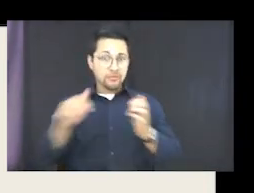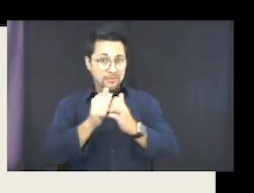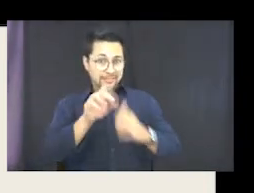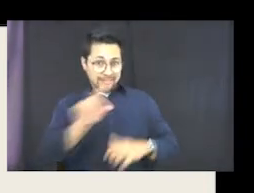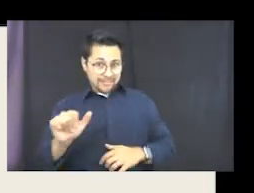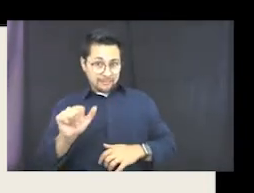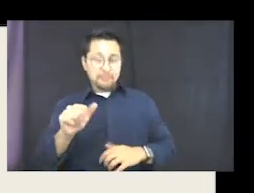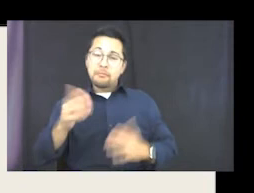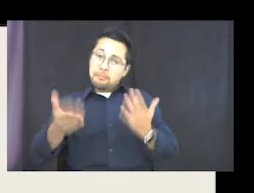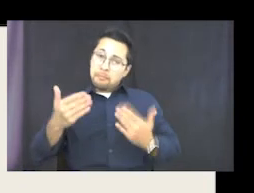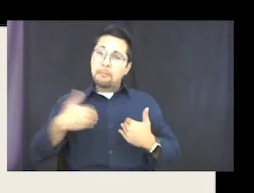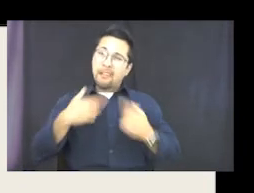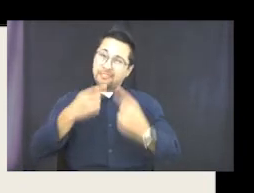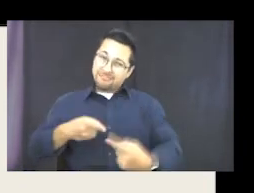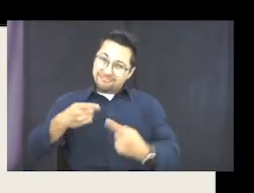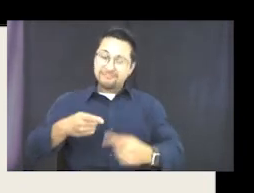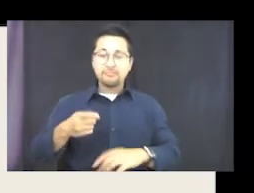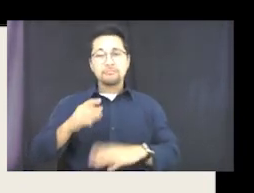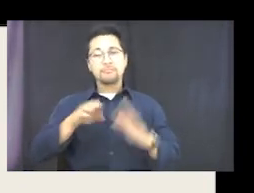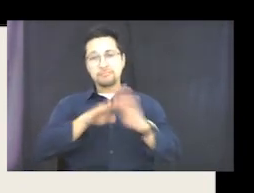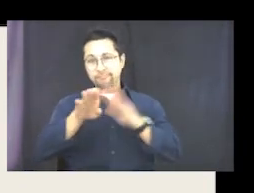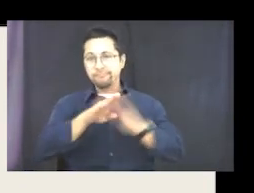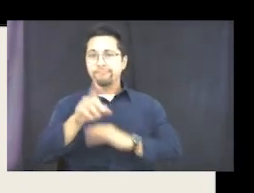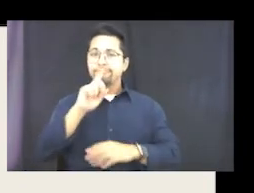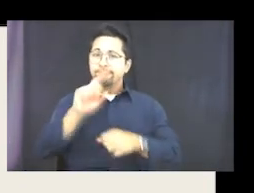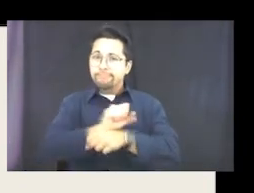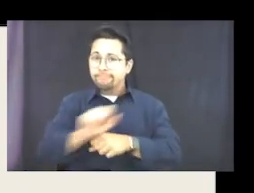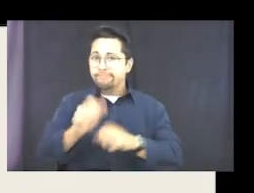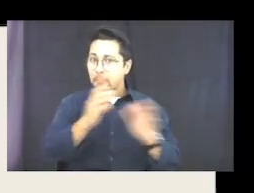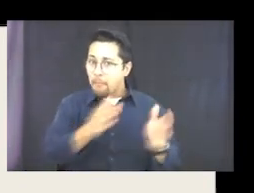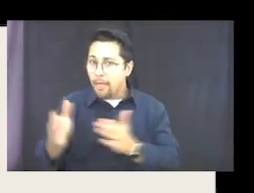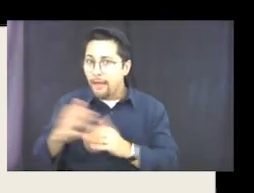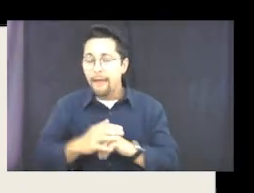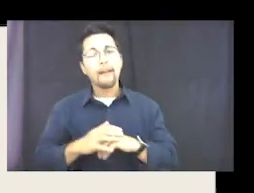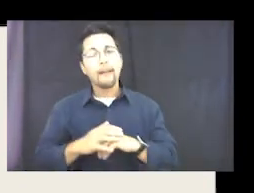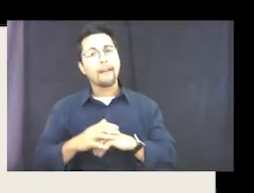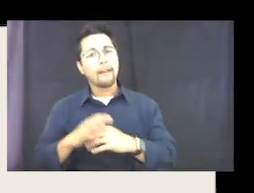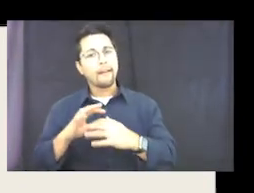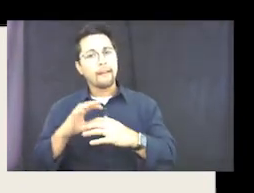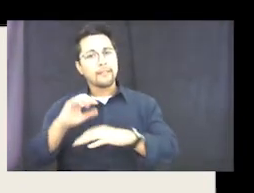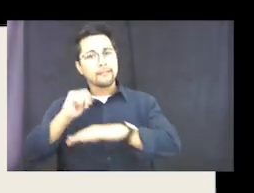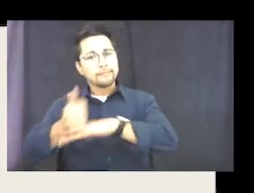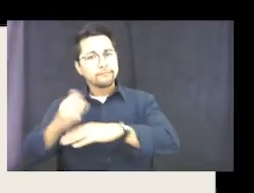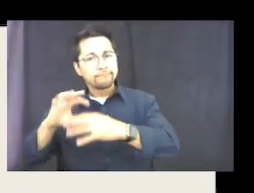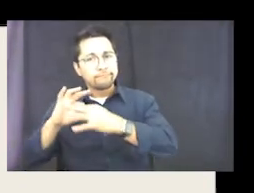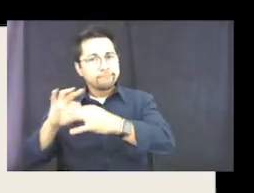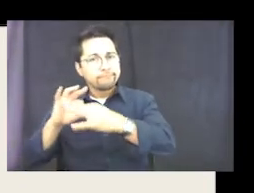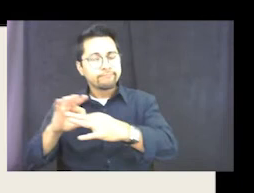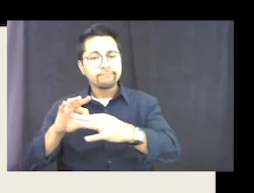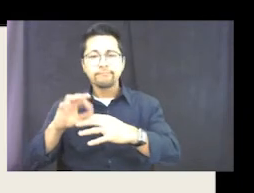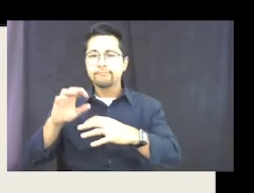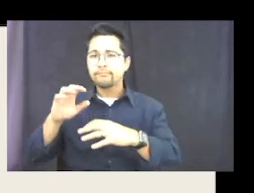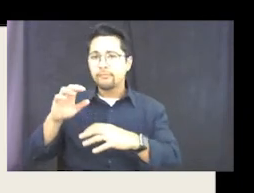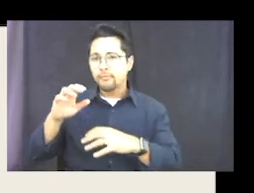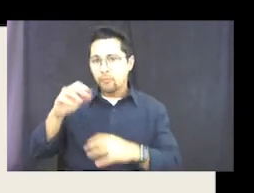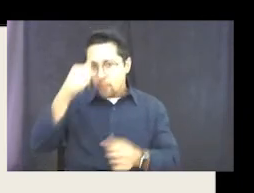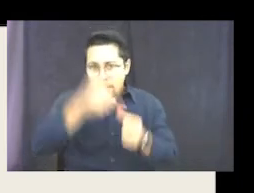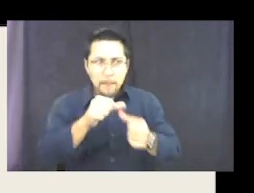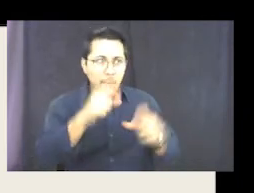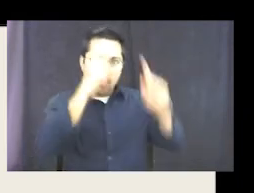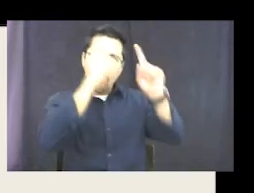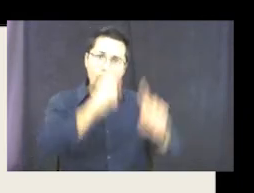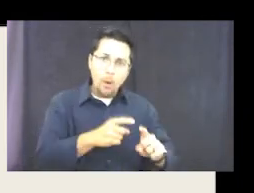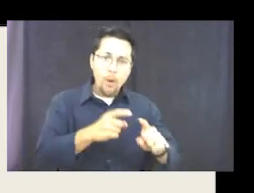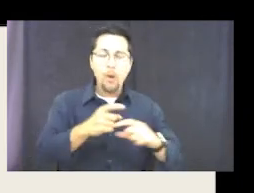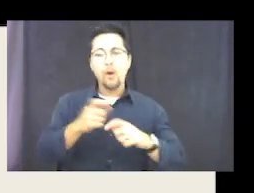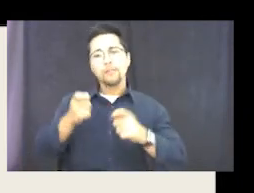disabilities may have difficulty in developing realistic plans, beginning and maintaining consistent effort across time, remembering goals, and